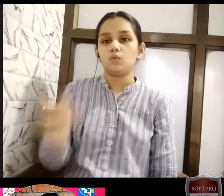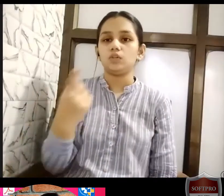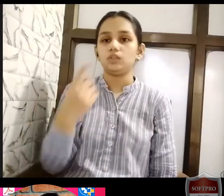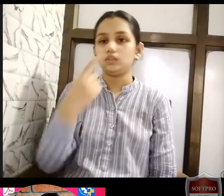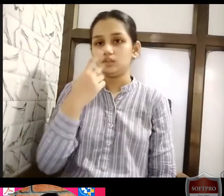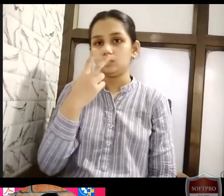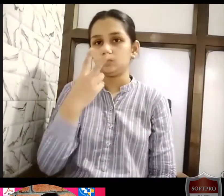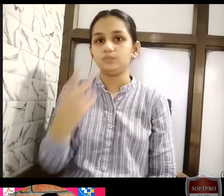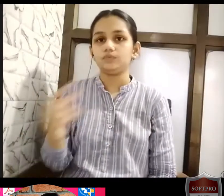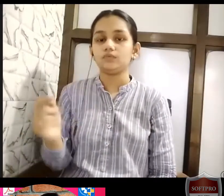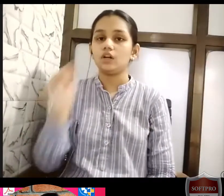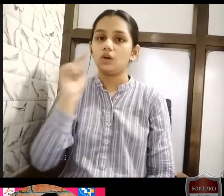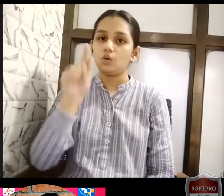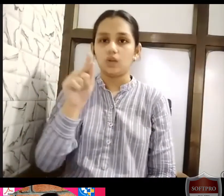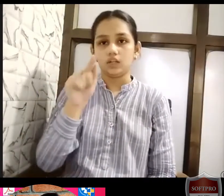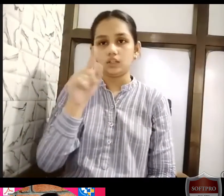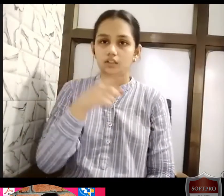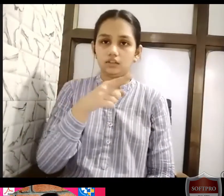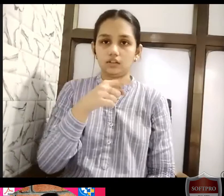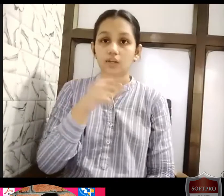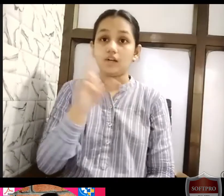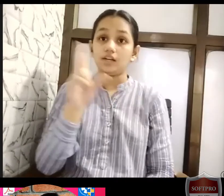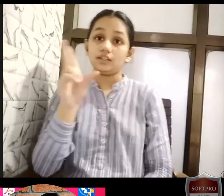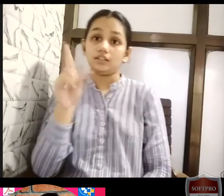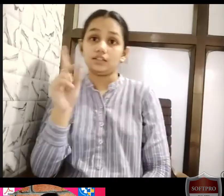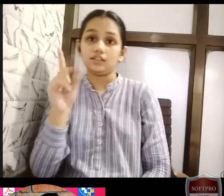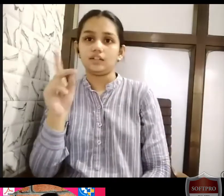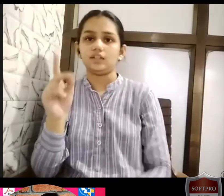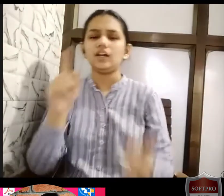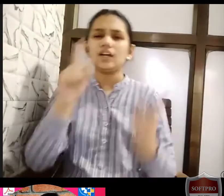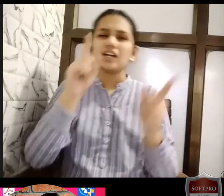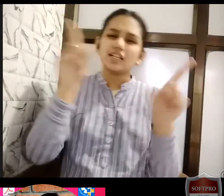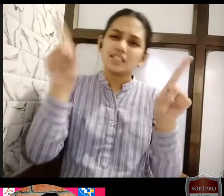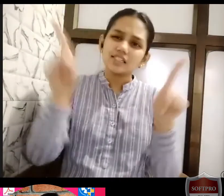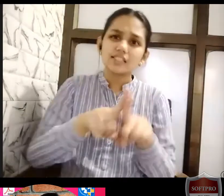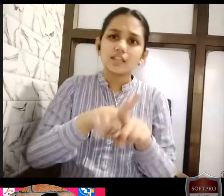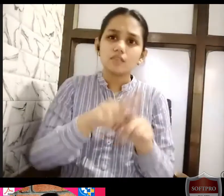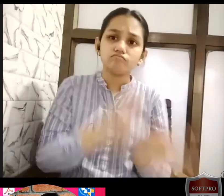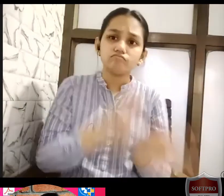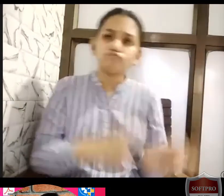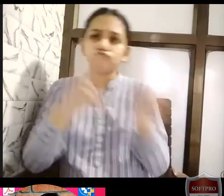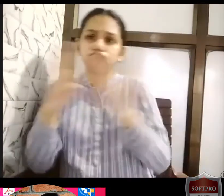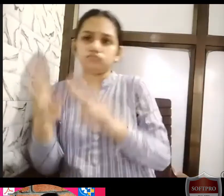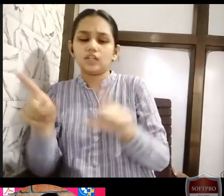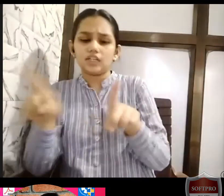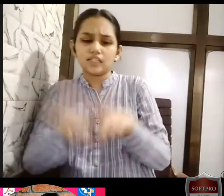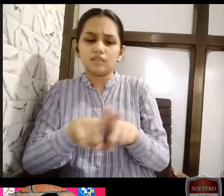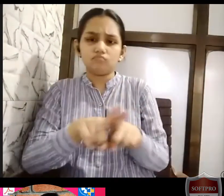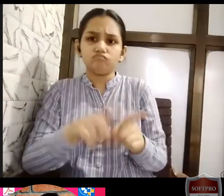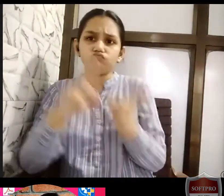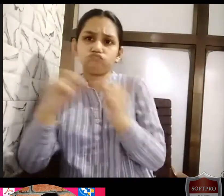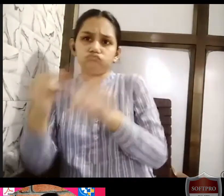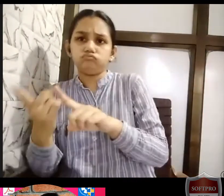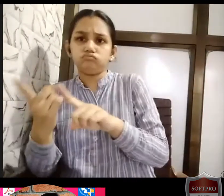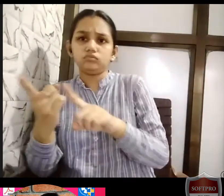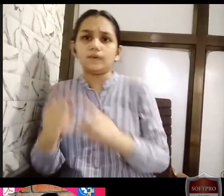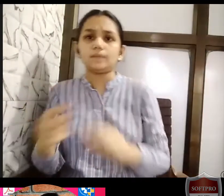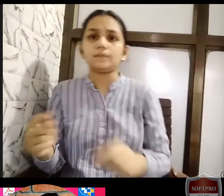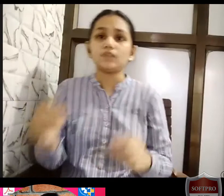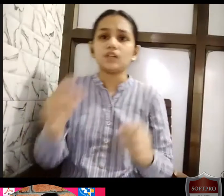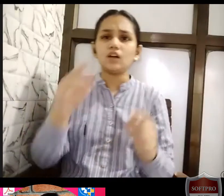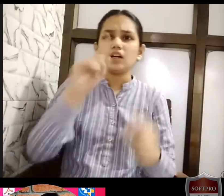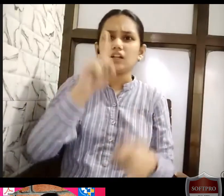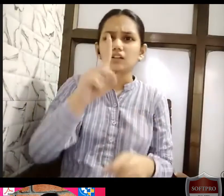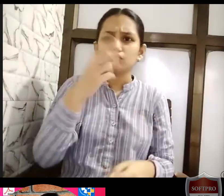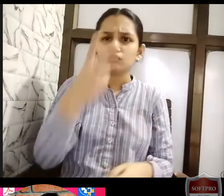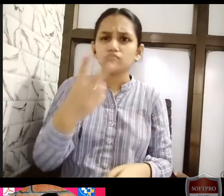This is one. Let us duplicate this. And I am doing one more duplicate. Right. I am